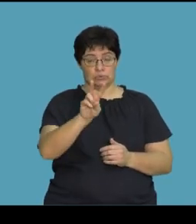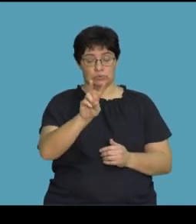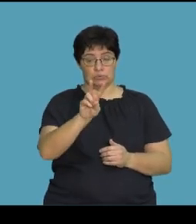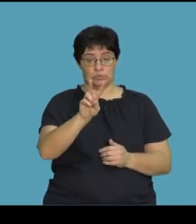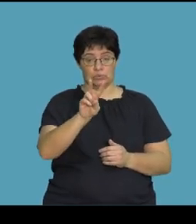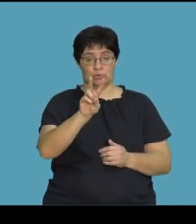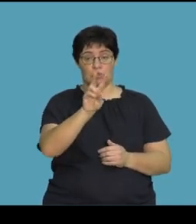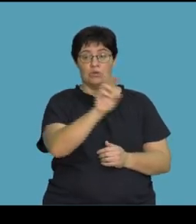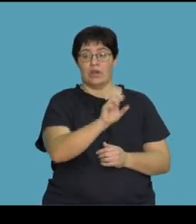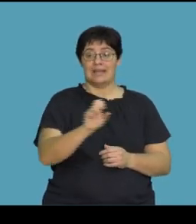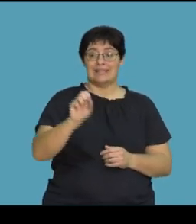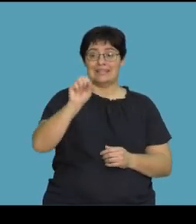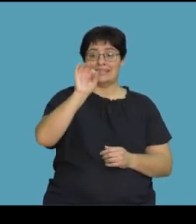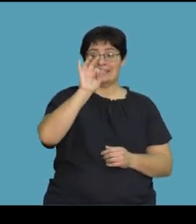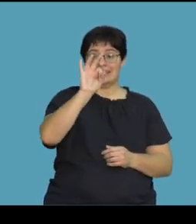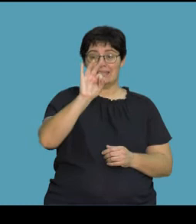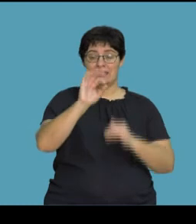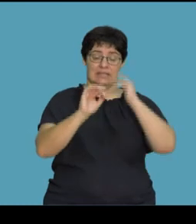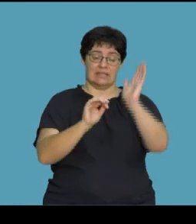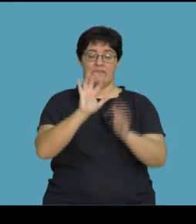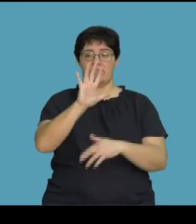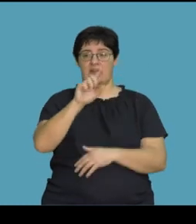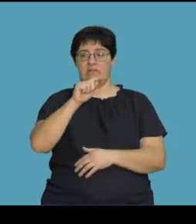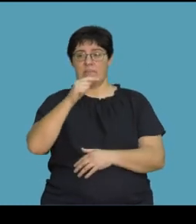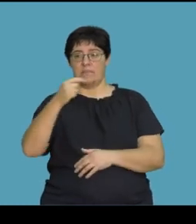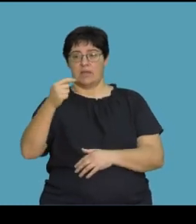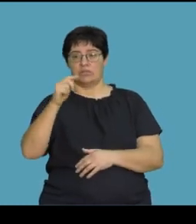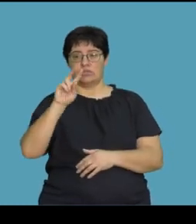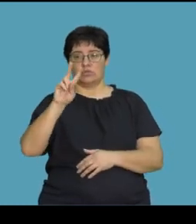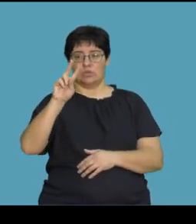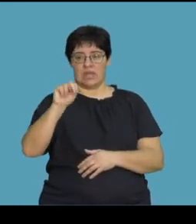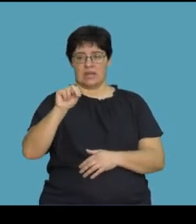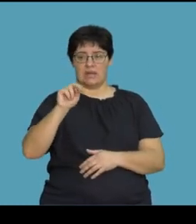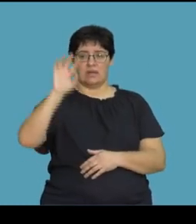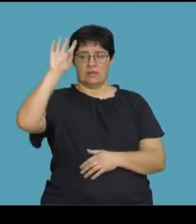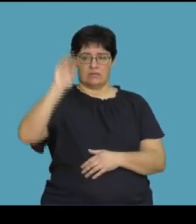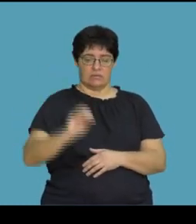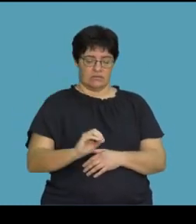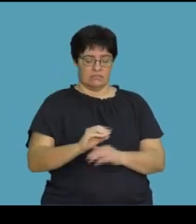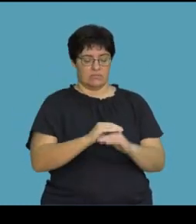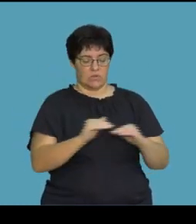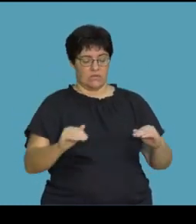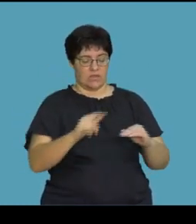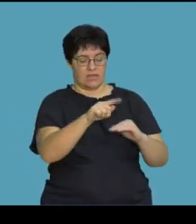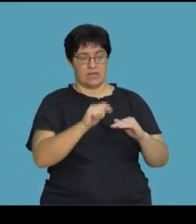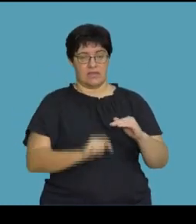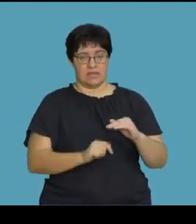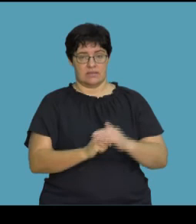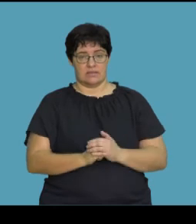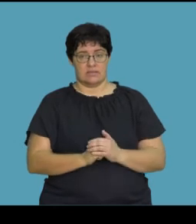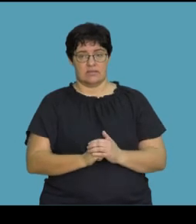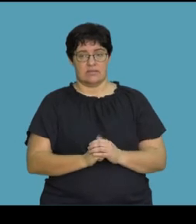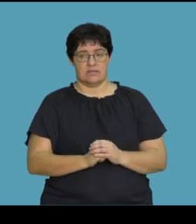the exponent of 3 into 5 minus 2n. All of this